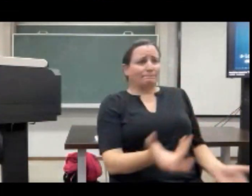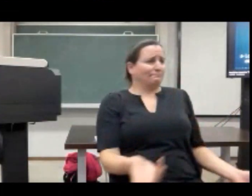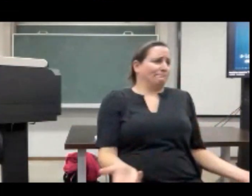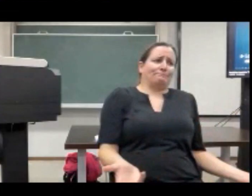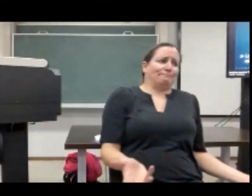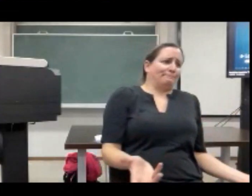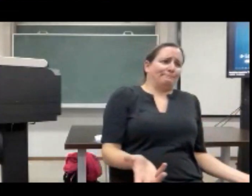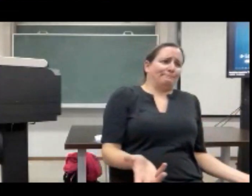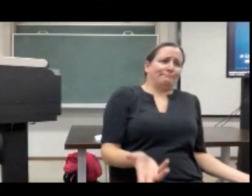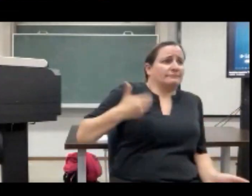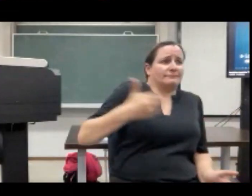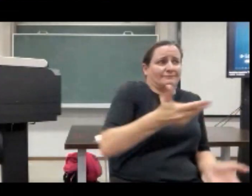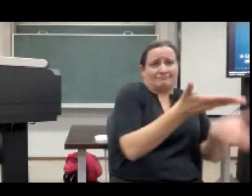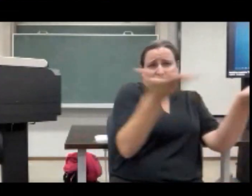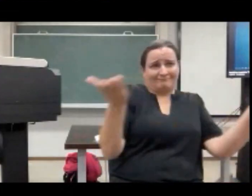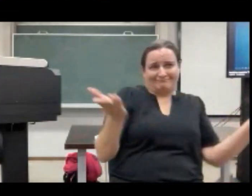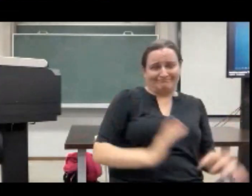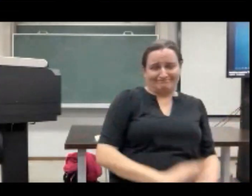anyway.